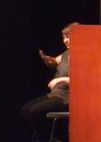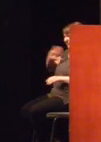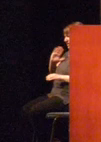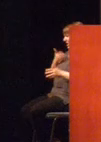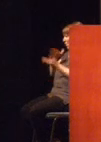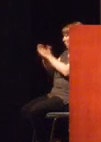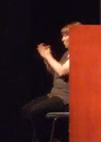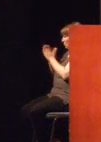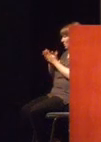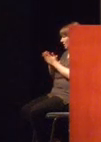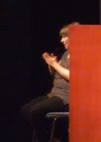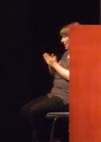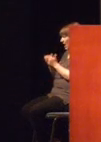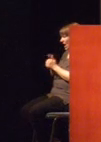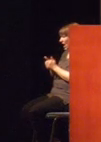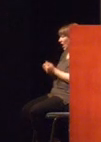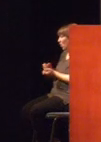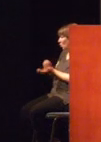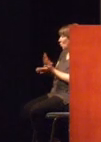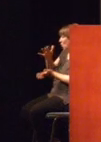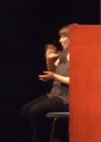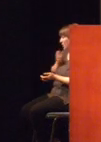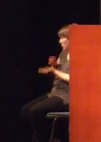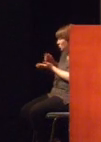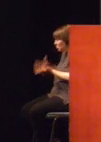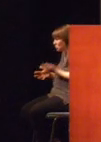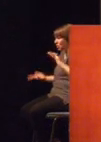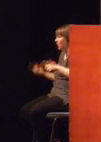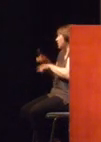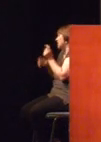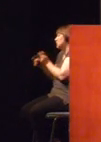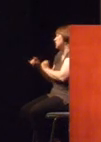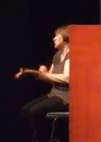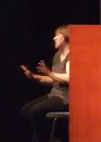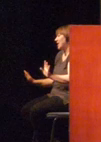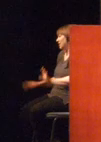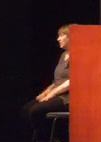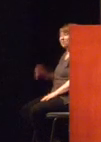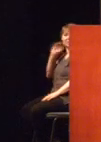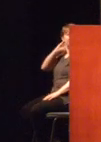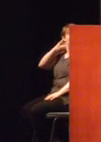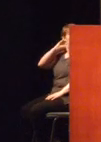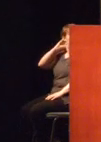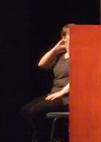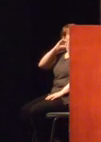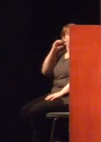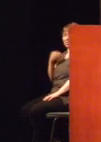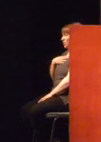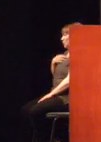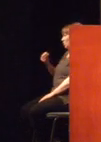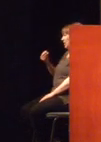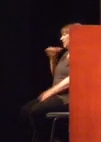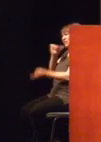our students and their families are, if they're Pell eligible. So it's hard to see that really changing. So the width of that white band